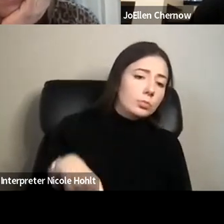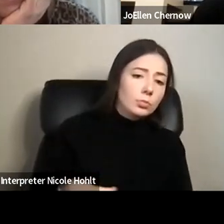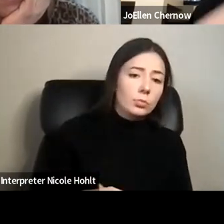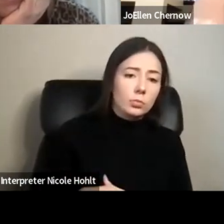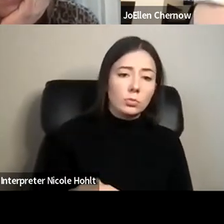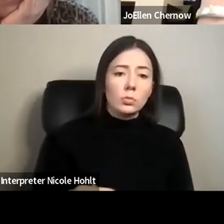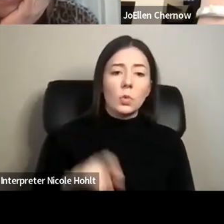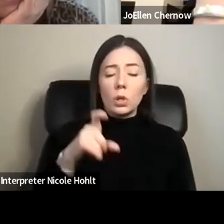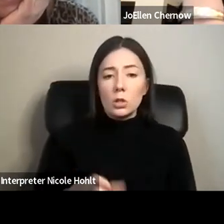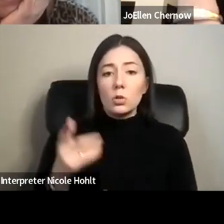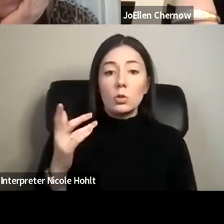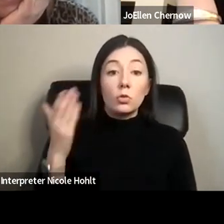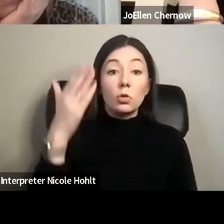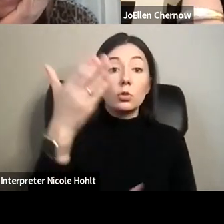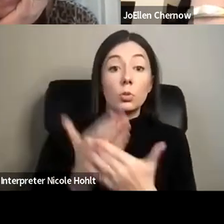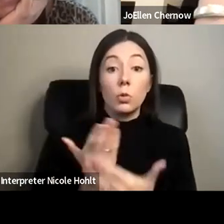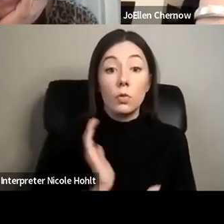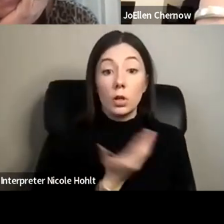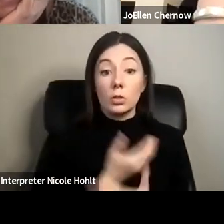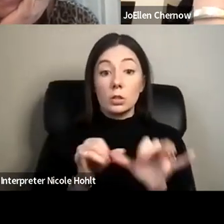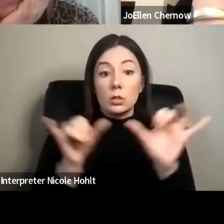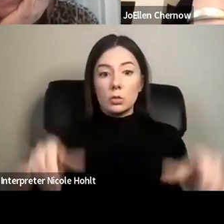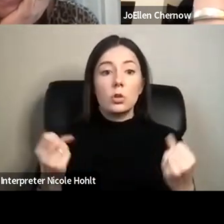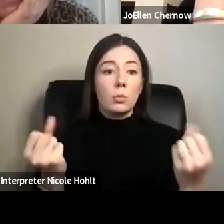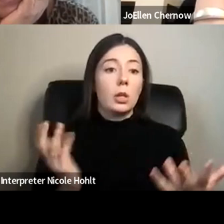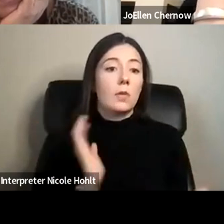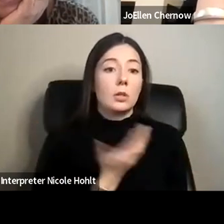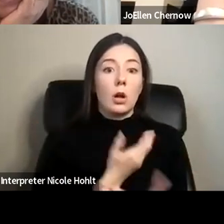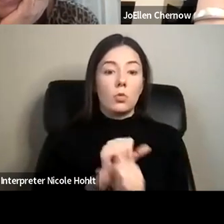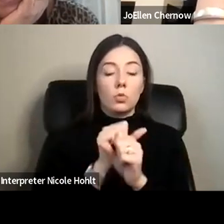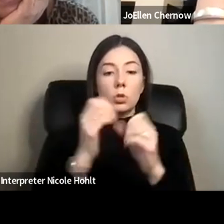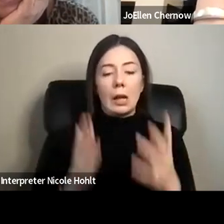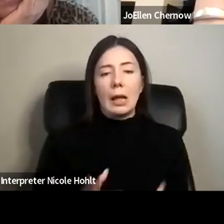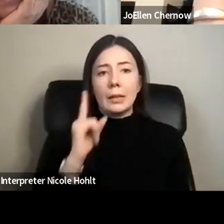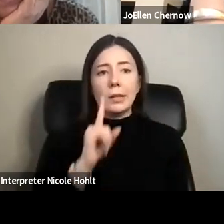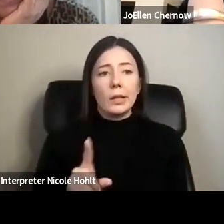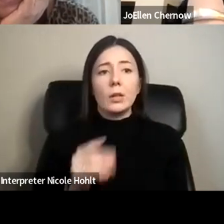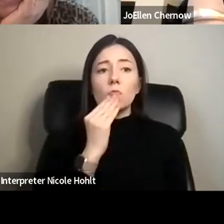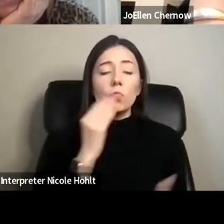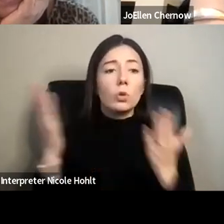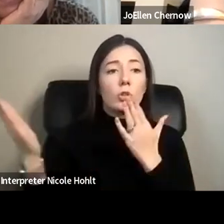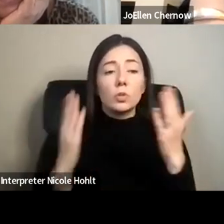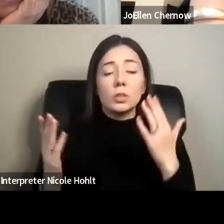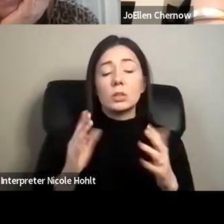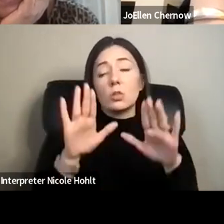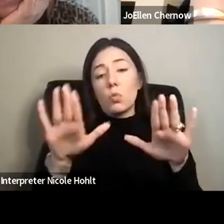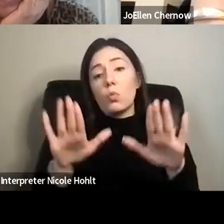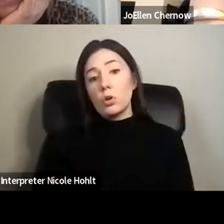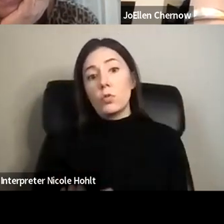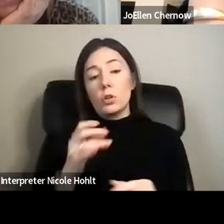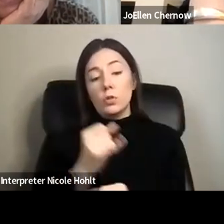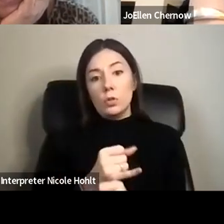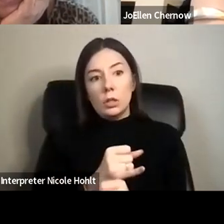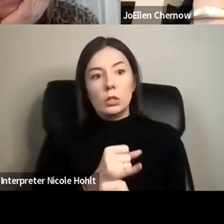because so many of us are workers. I think hospitality is a wonderful industry because it really builds